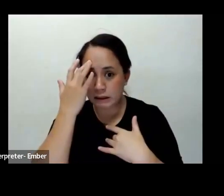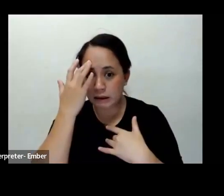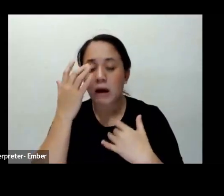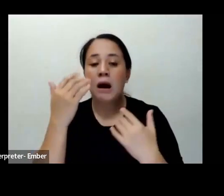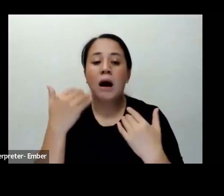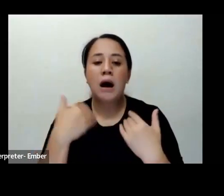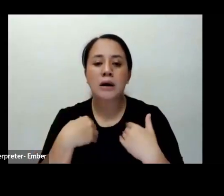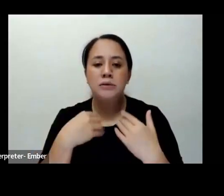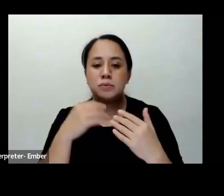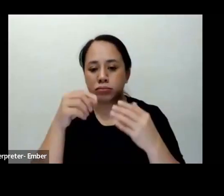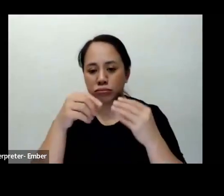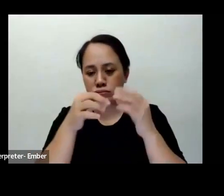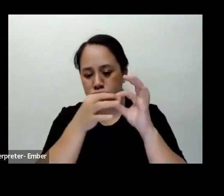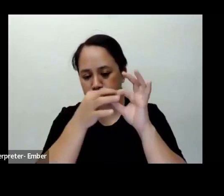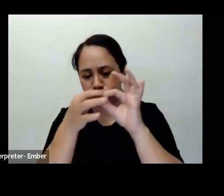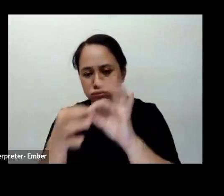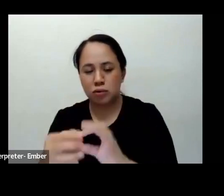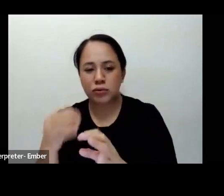from that,